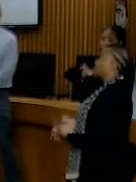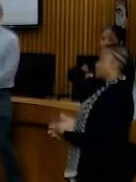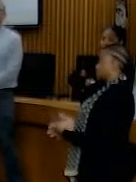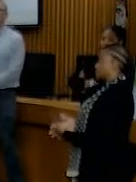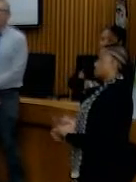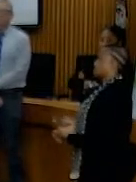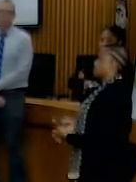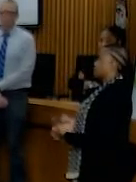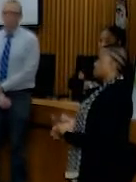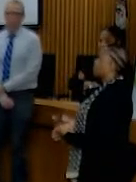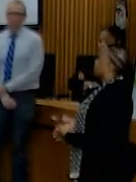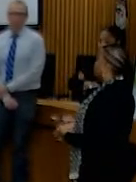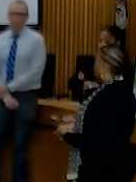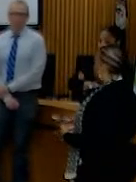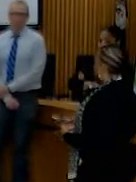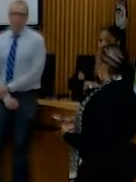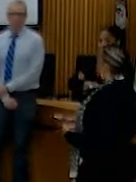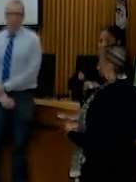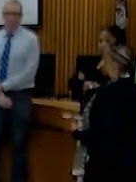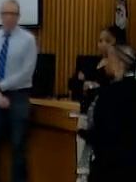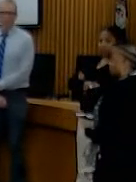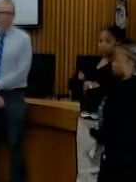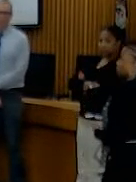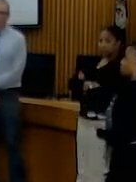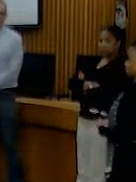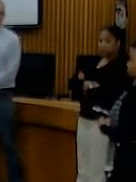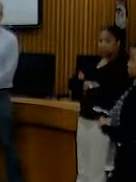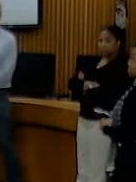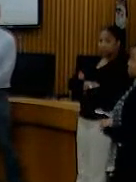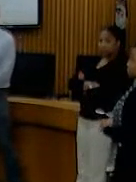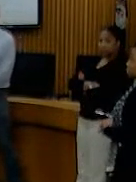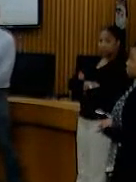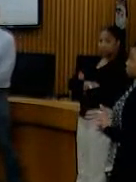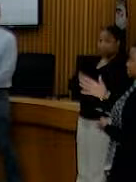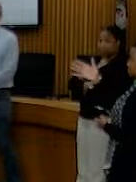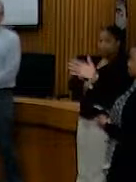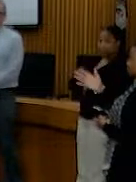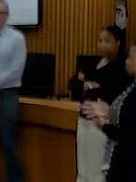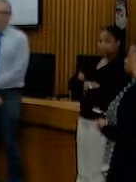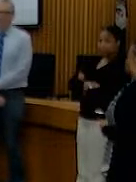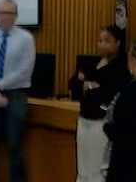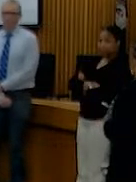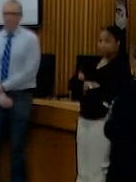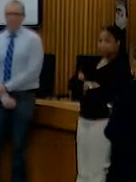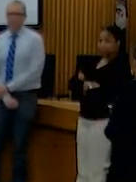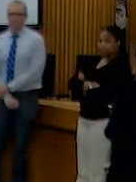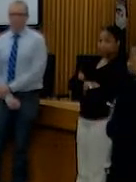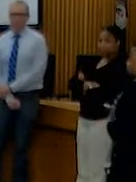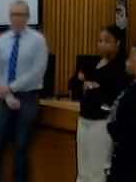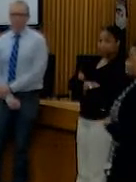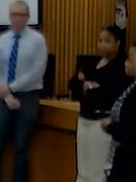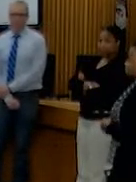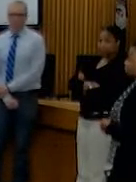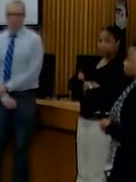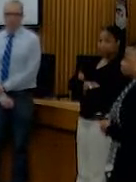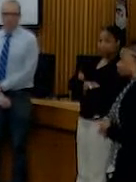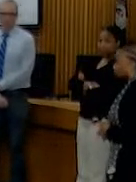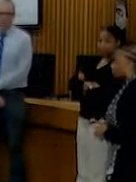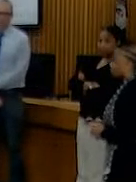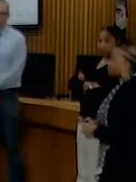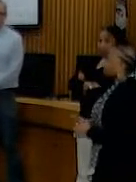coordinator are able to sit down and have those conversations about things that are taking place that are those specific